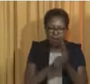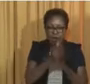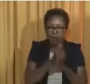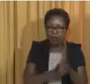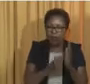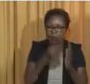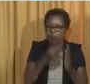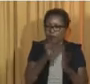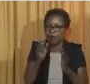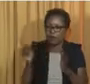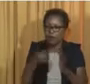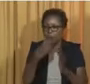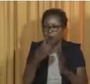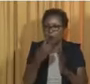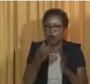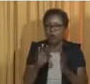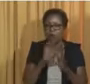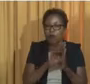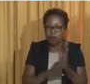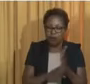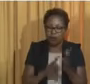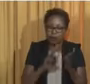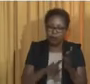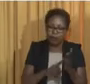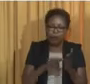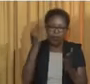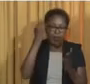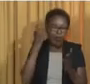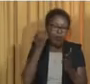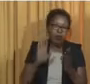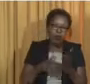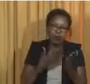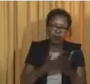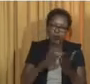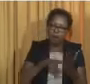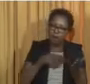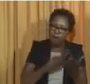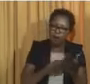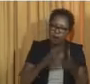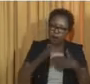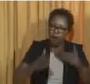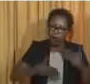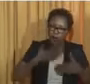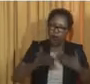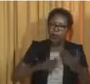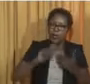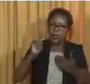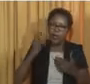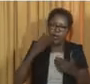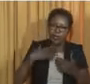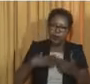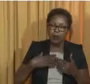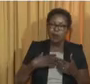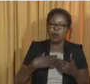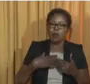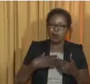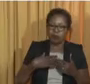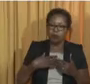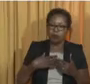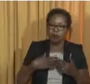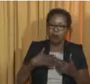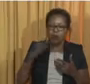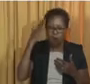the Constitution. And fourth, the Court of Appeal failed to appreciate that Kenyans were aware of the idea around the basic